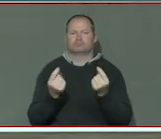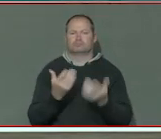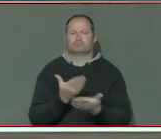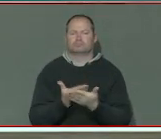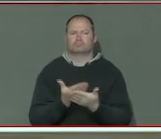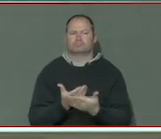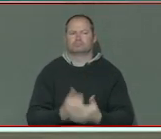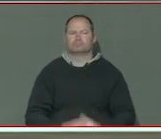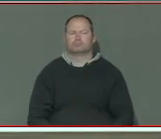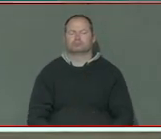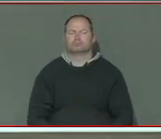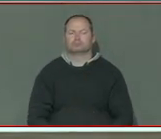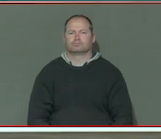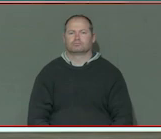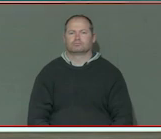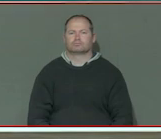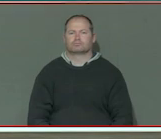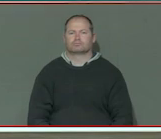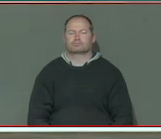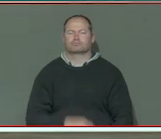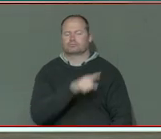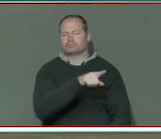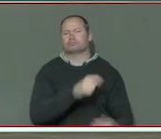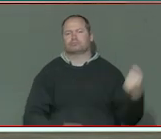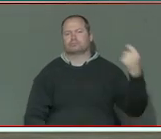which owes us 4120.